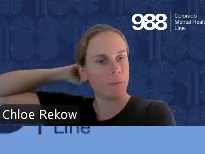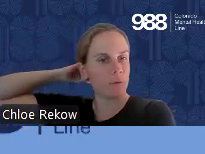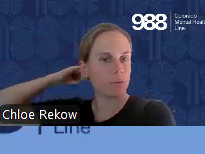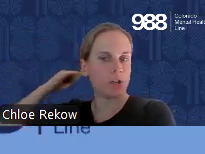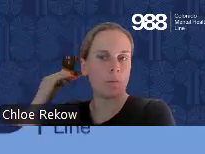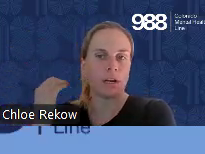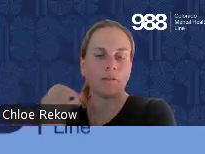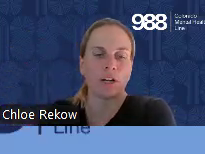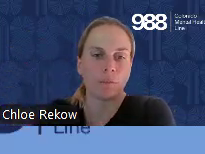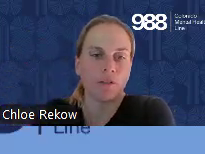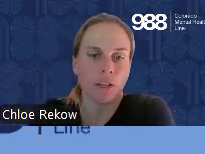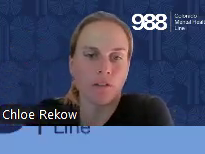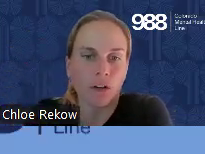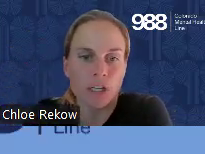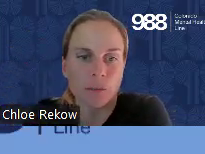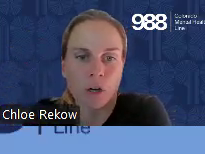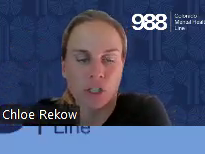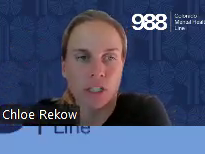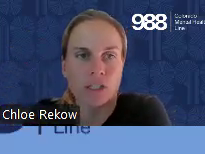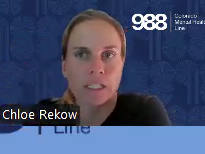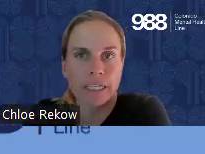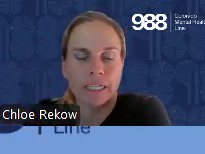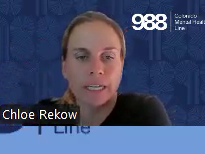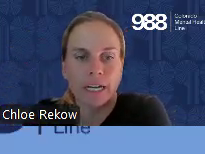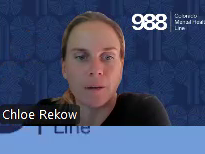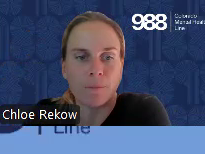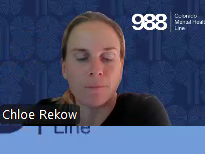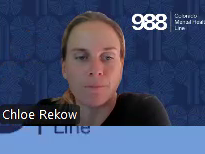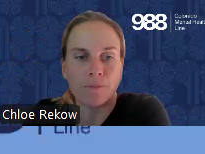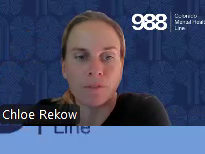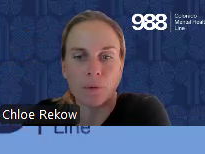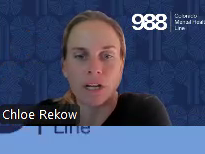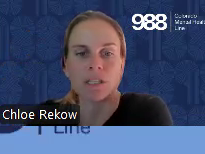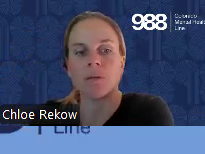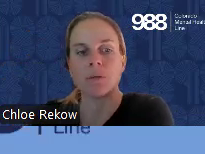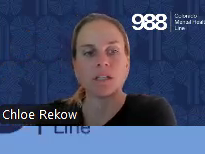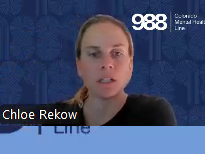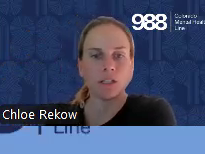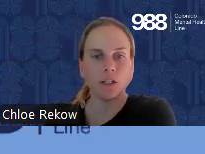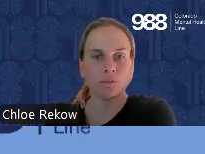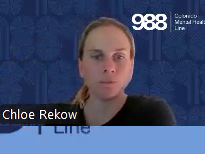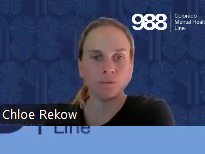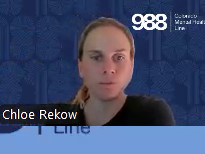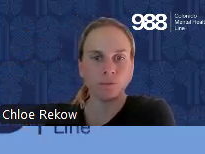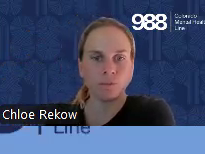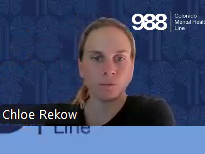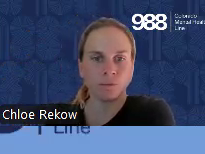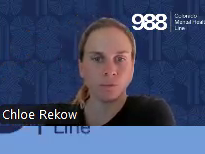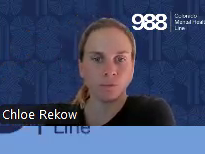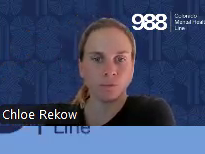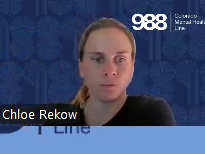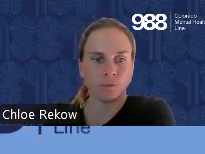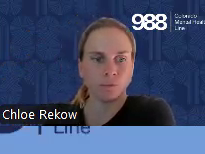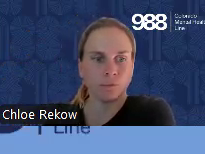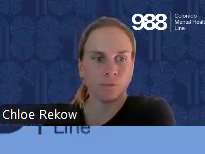And then, yeah, we just wanted to open it up very briefly for some questions. If anyone has any, please let us know.